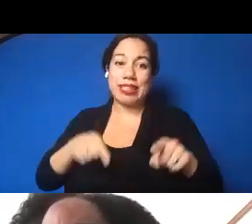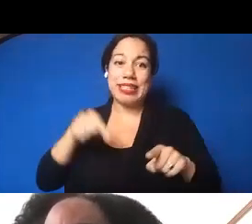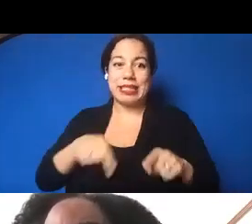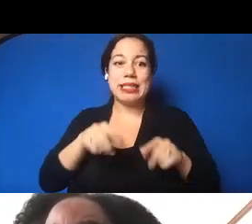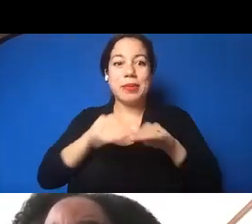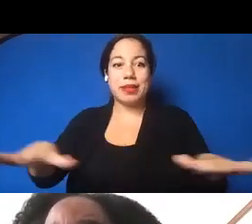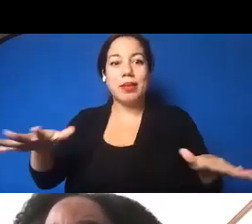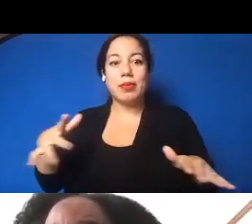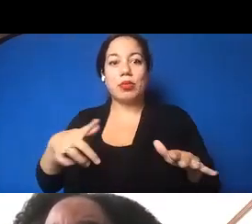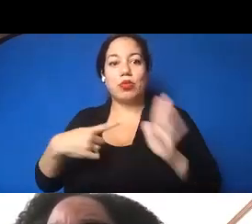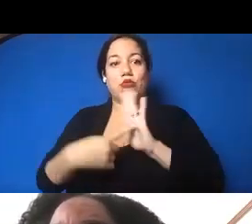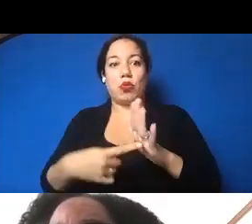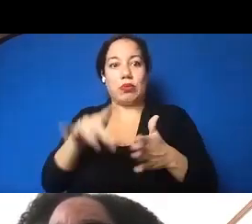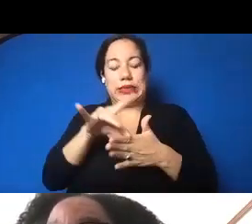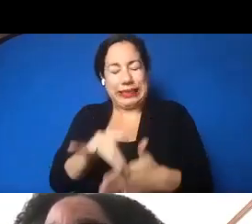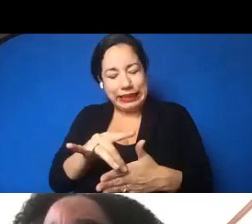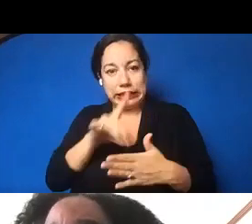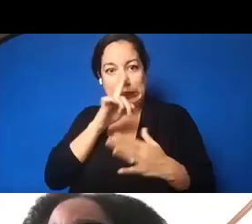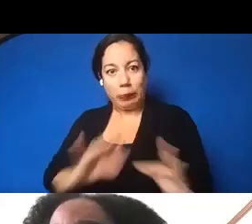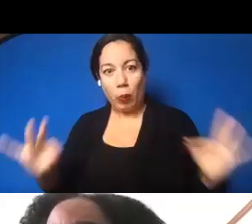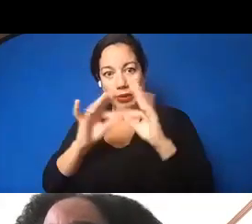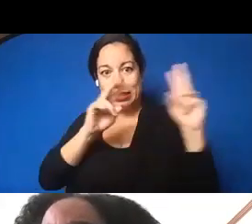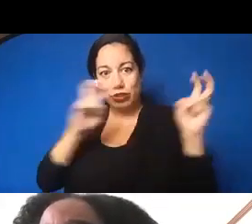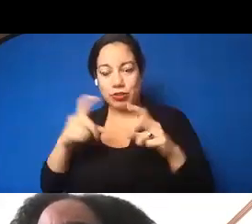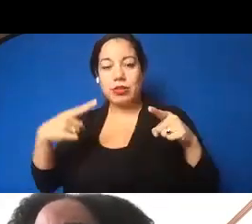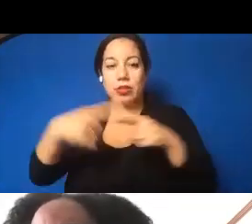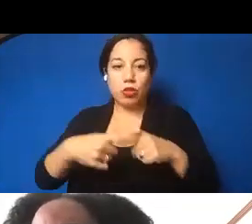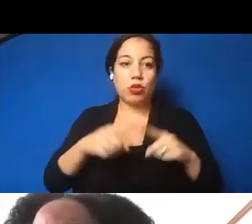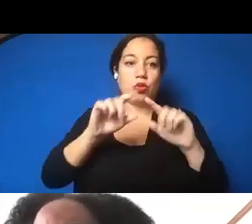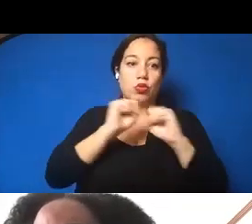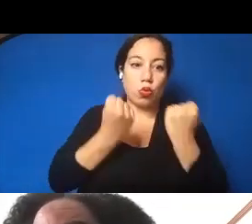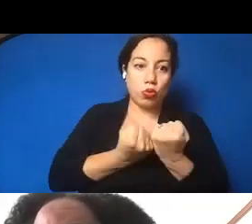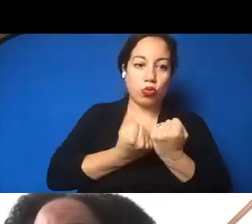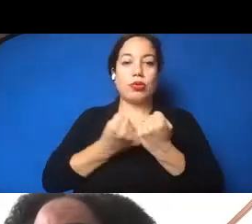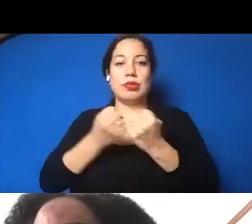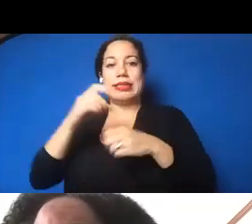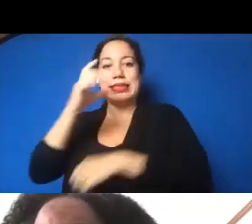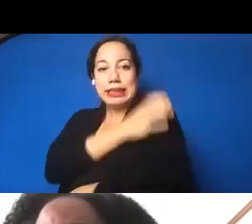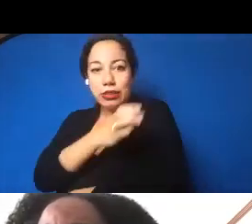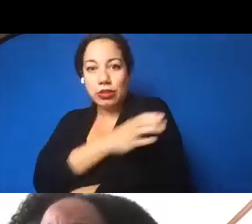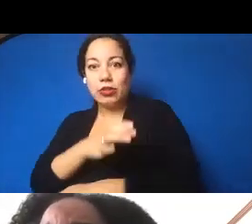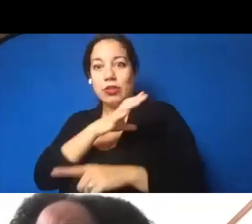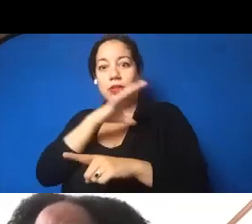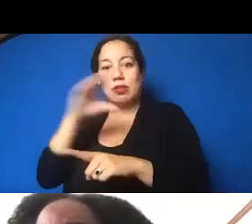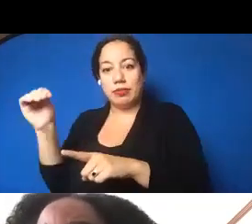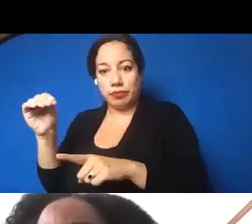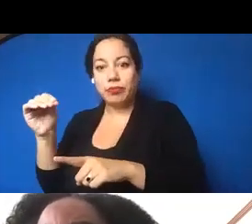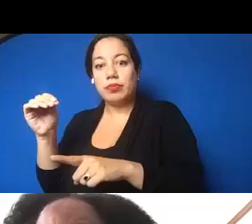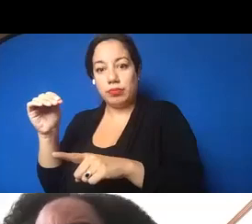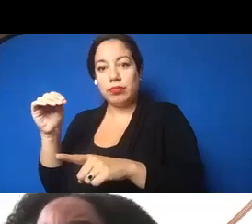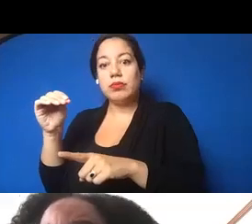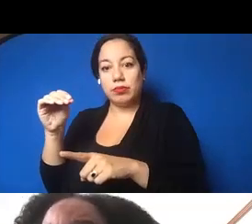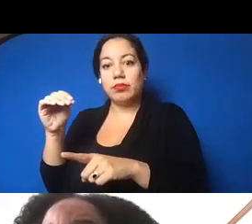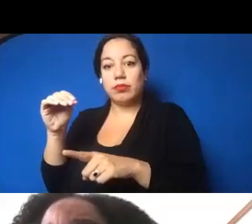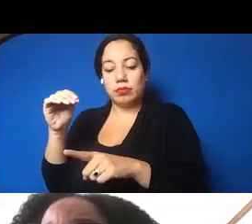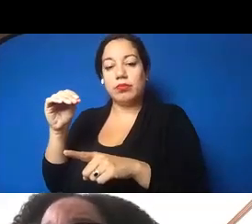core issues that, in my opinion, intersect the social, clinical, and the structural determinants of health. I mean, it is within